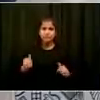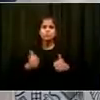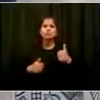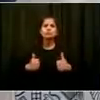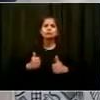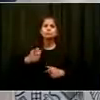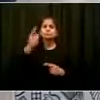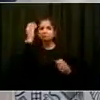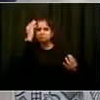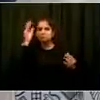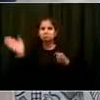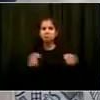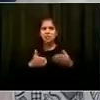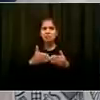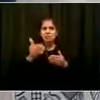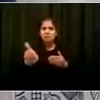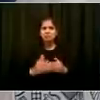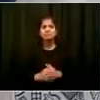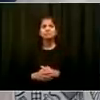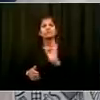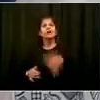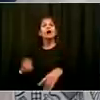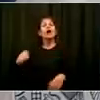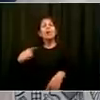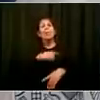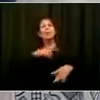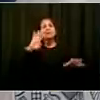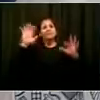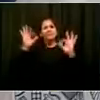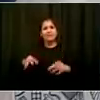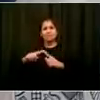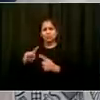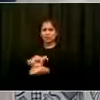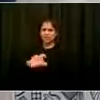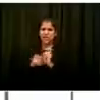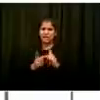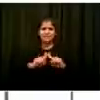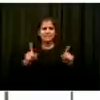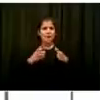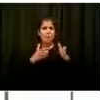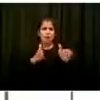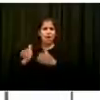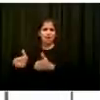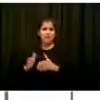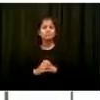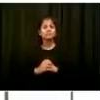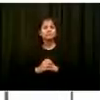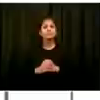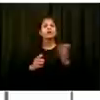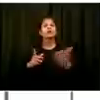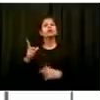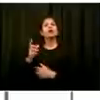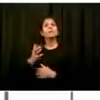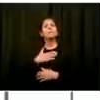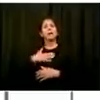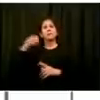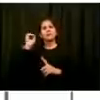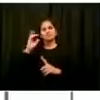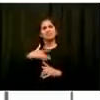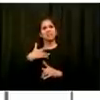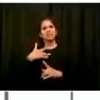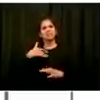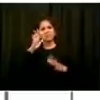to change the approach. But doctors, you can go into detail. Yes, I can. Go ahead, Dave. Go. Sorry about